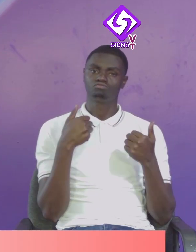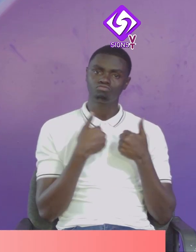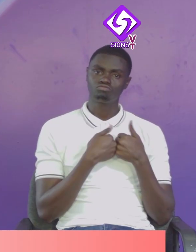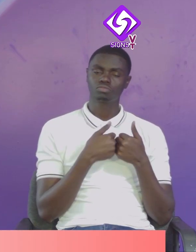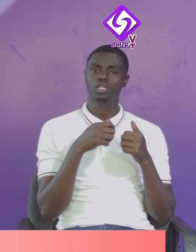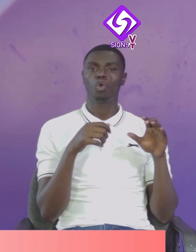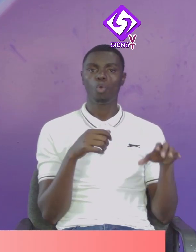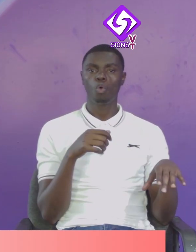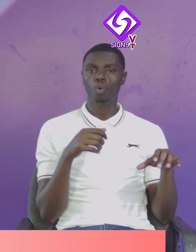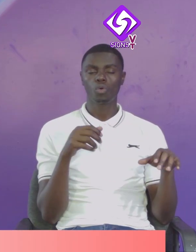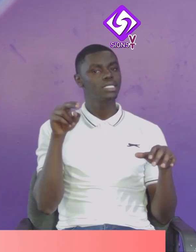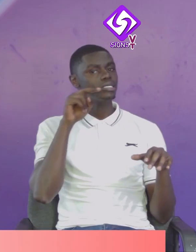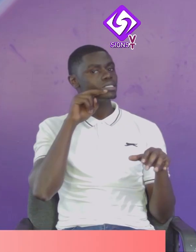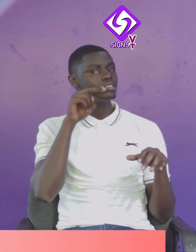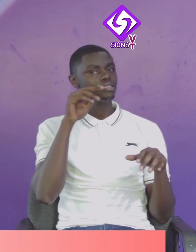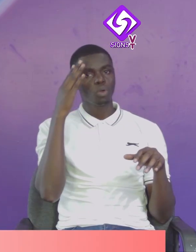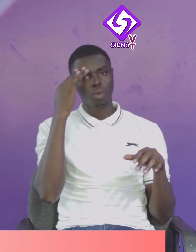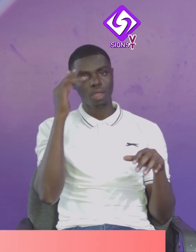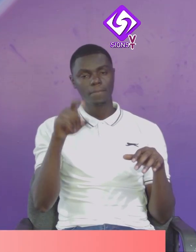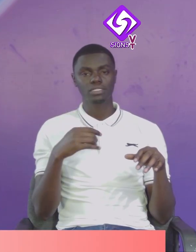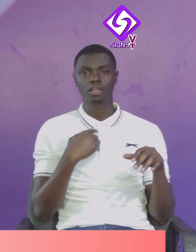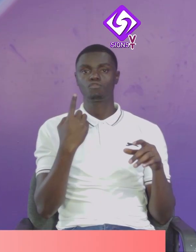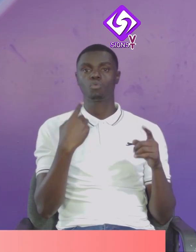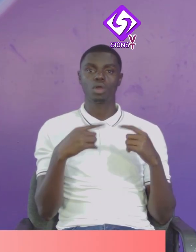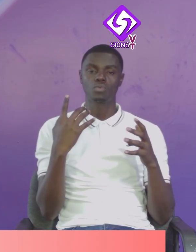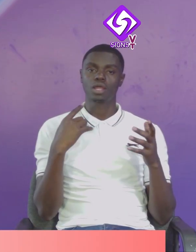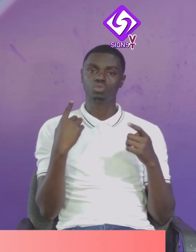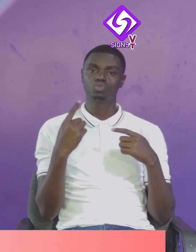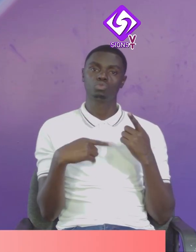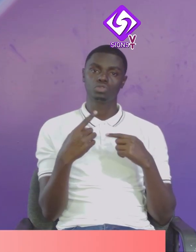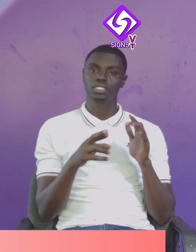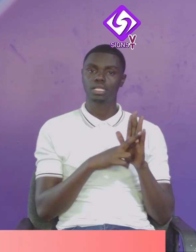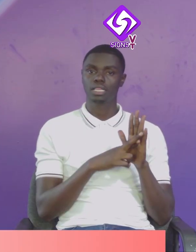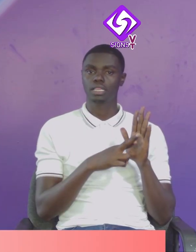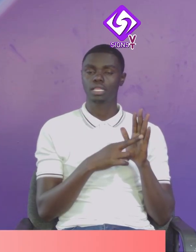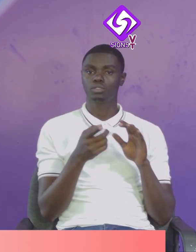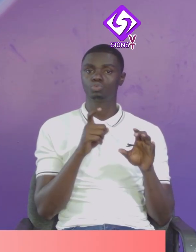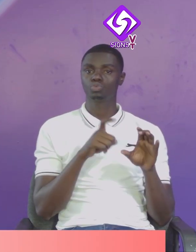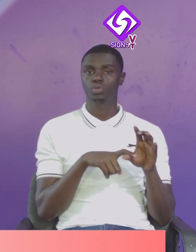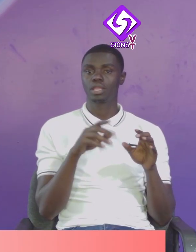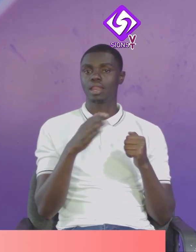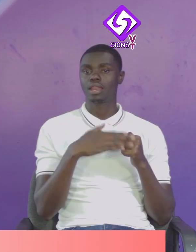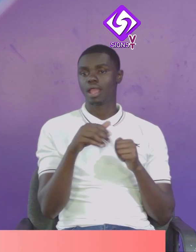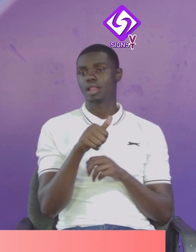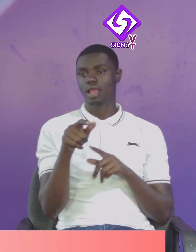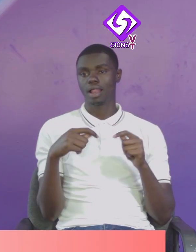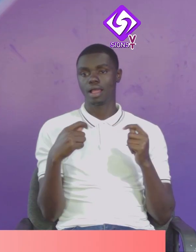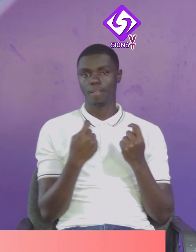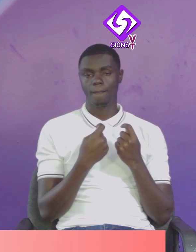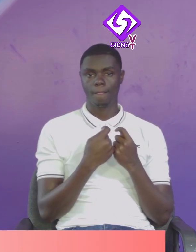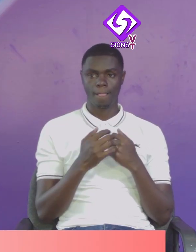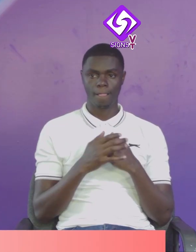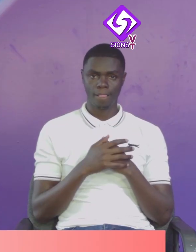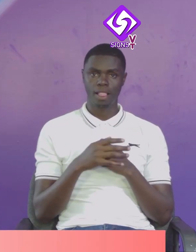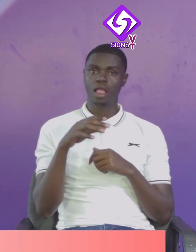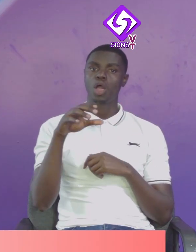Congo now and Nigeria, because you have to have one winner to proceed and to join the 9 other teams. Now,